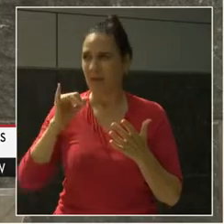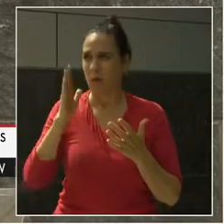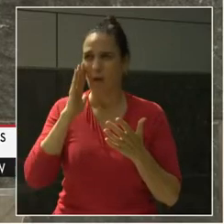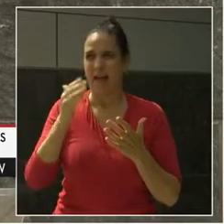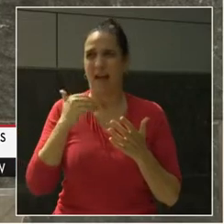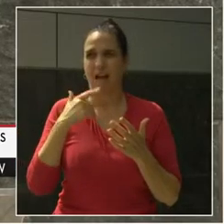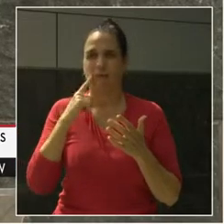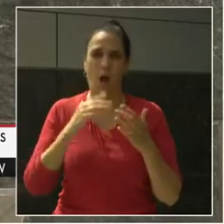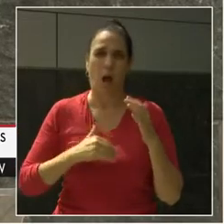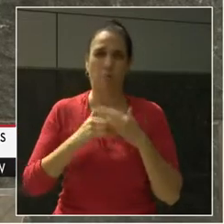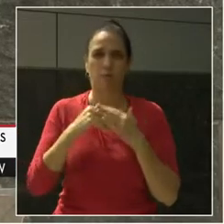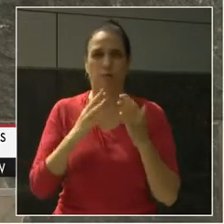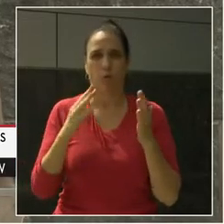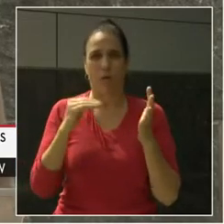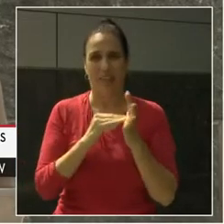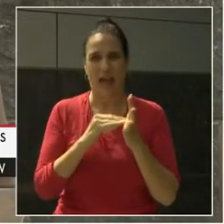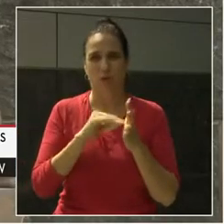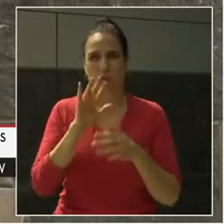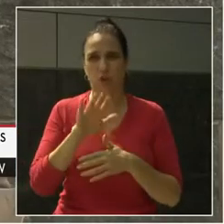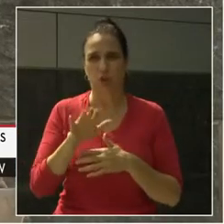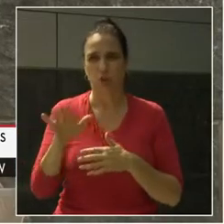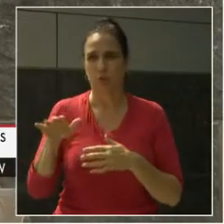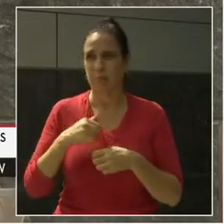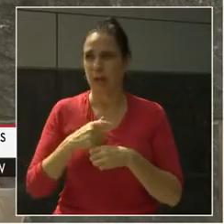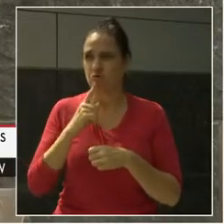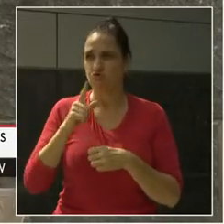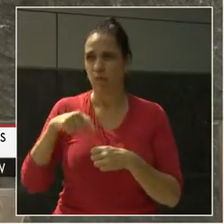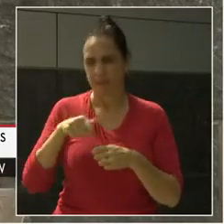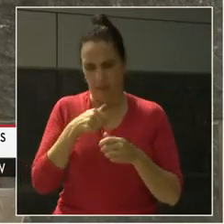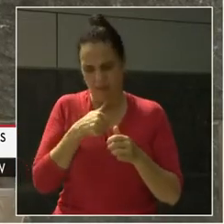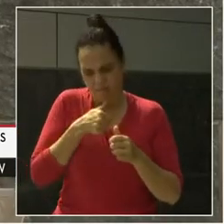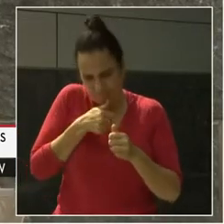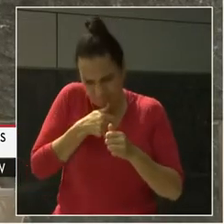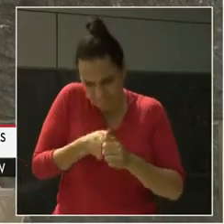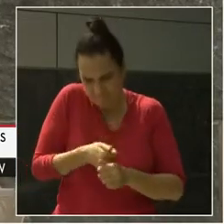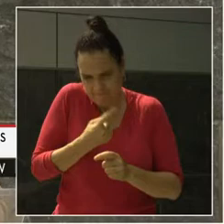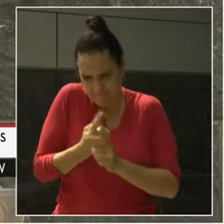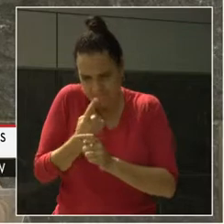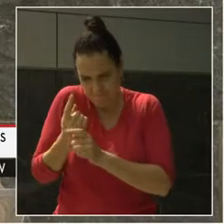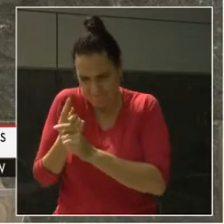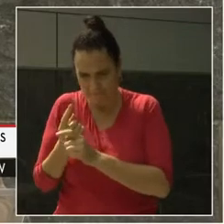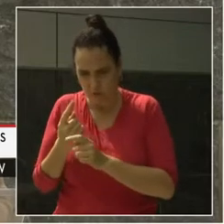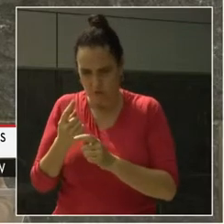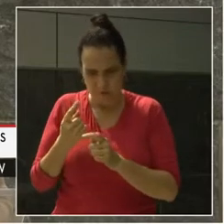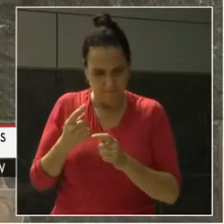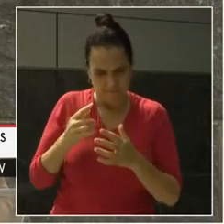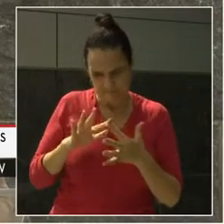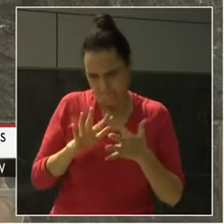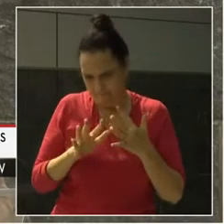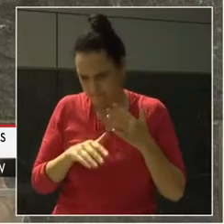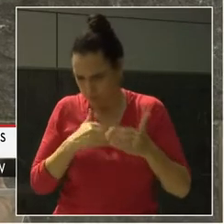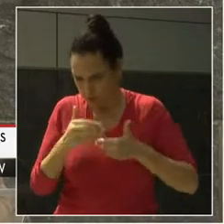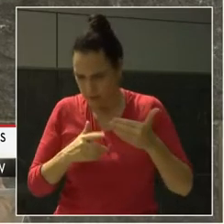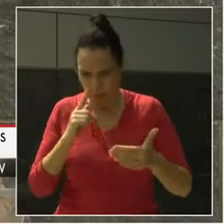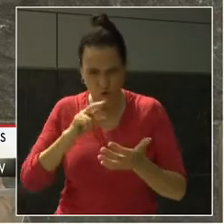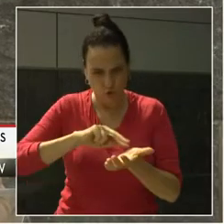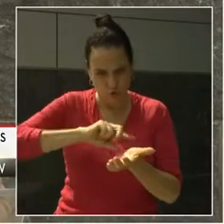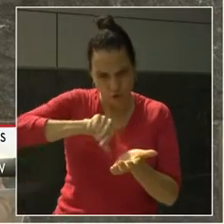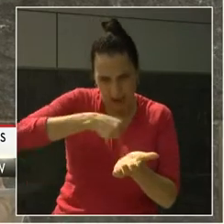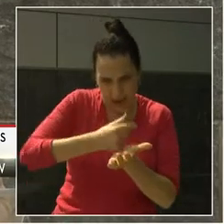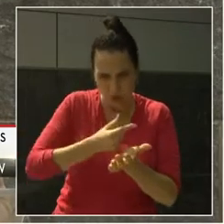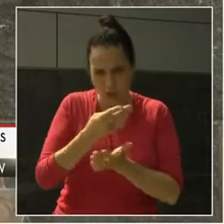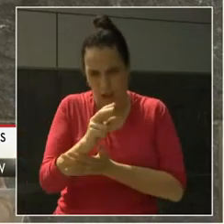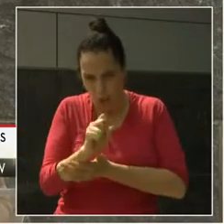to 4,000 kids to make sure they're on track for graduation in life. And as we